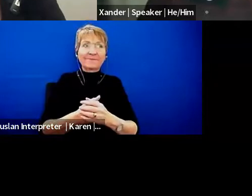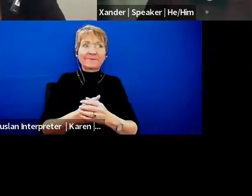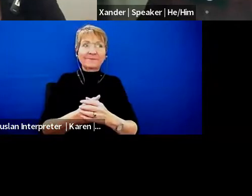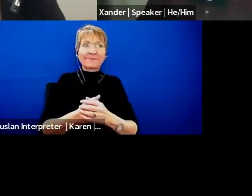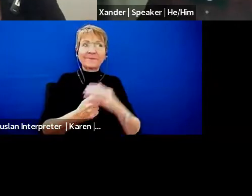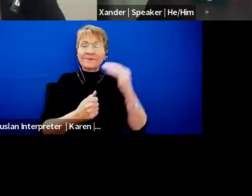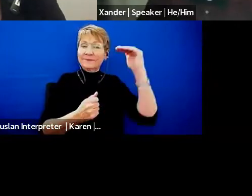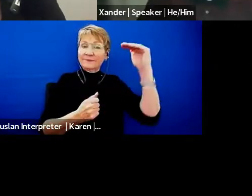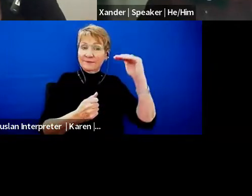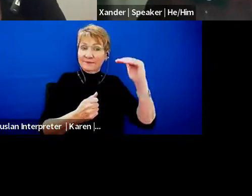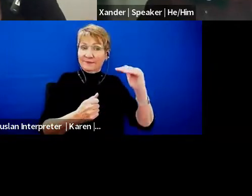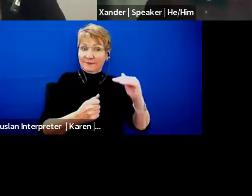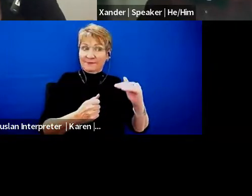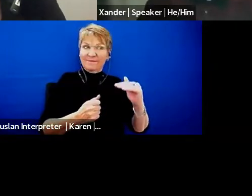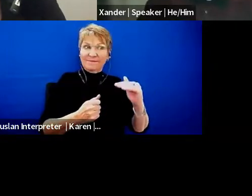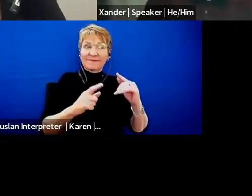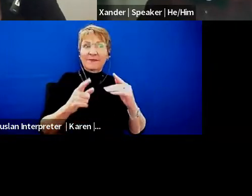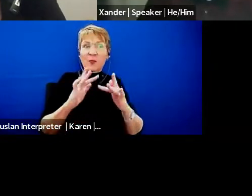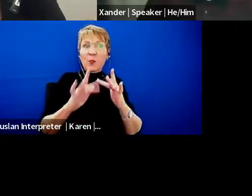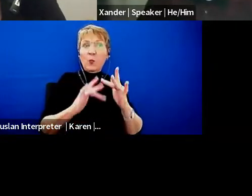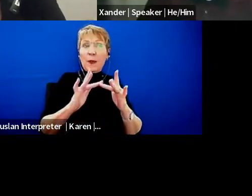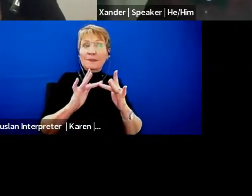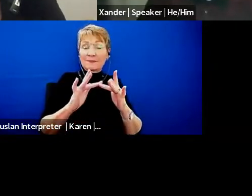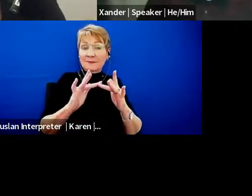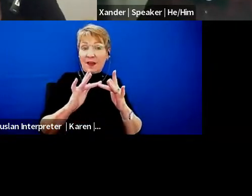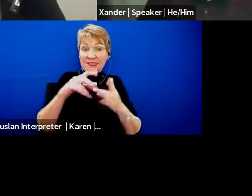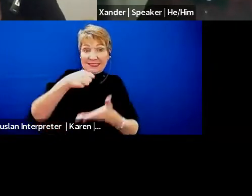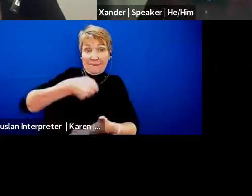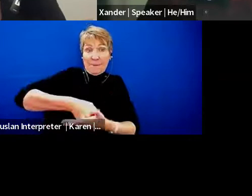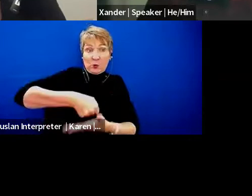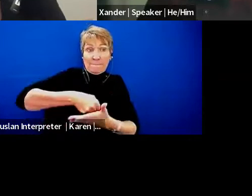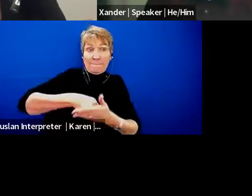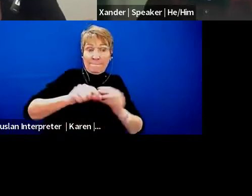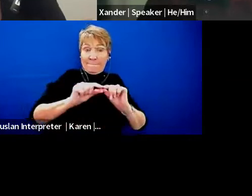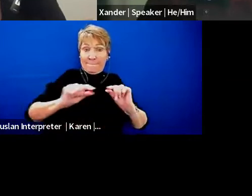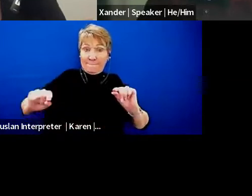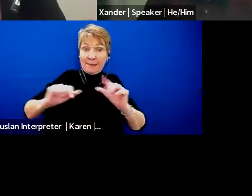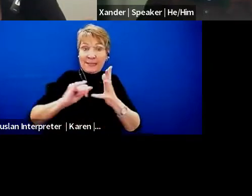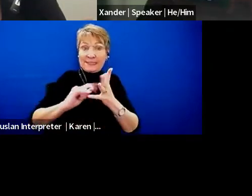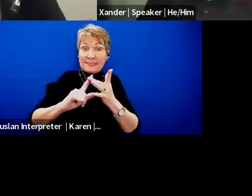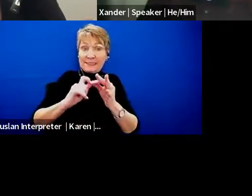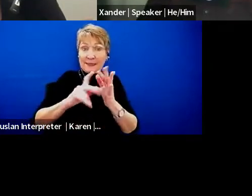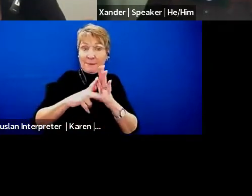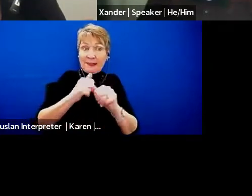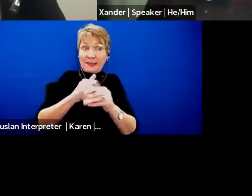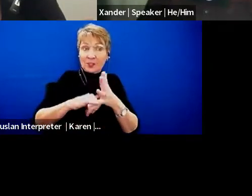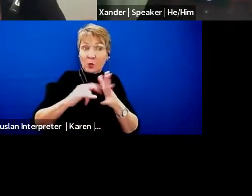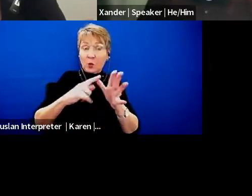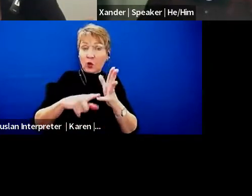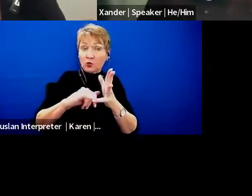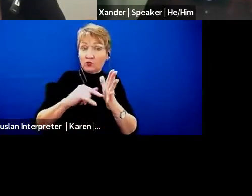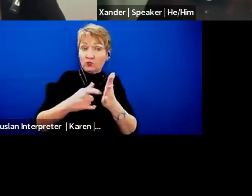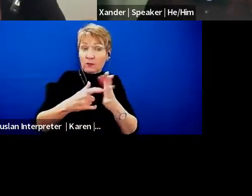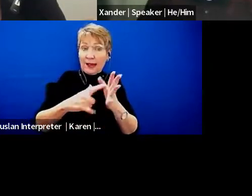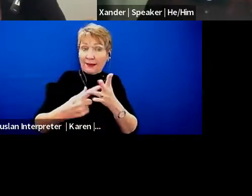Australia website is a fantastic resource that goes into more detail on each of the 3 areas and many other fantastic